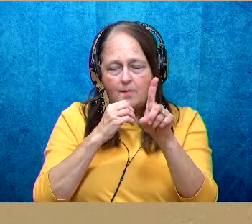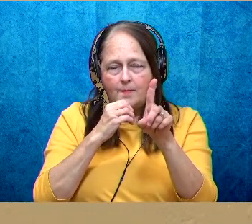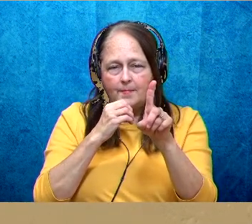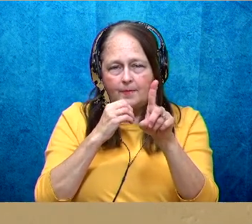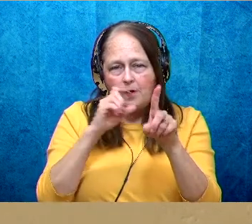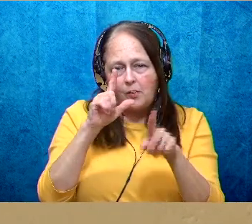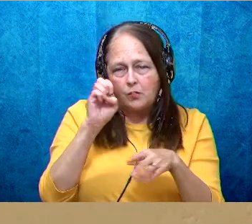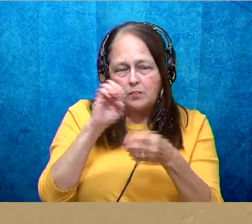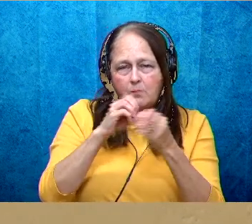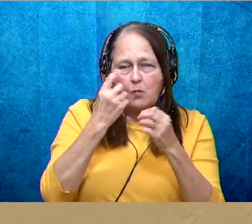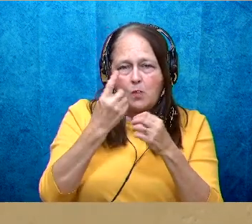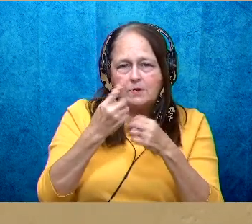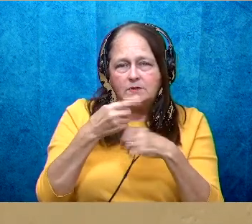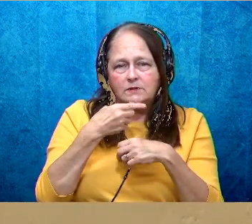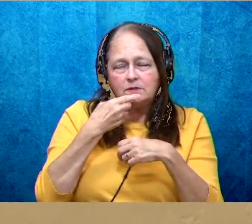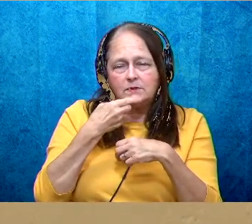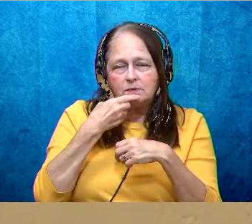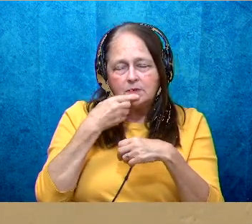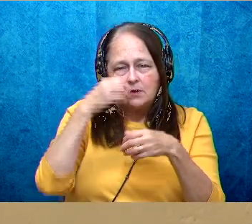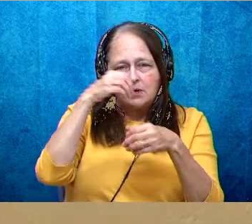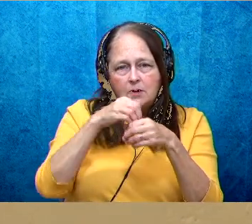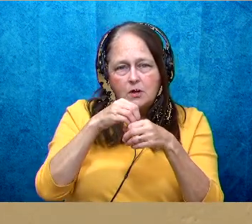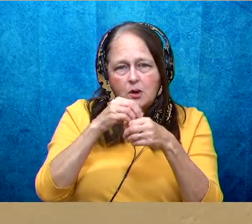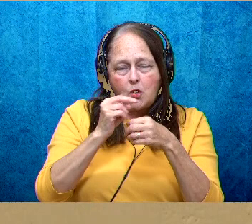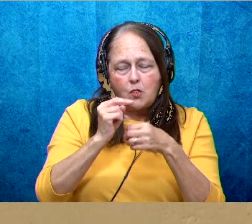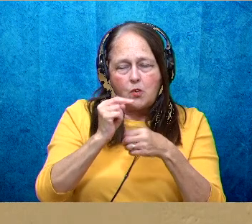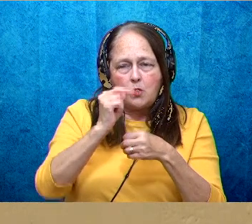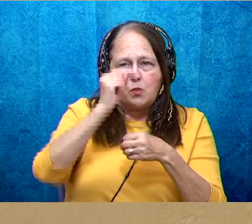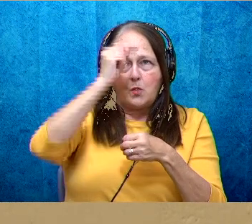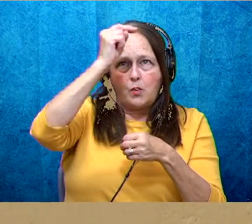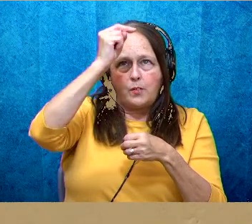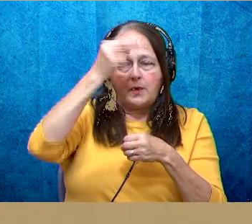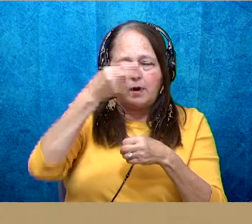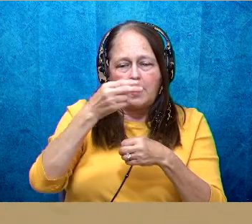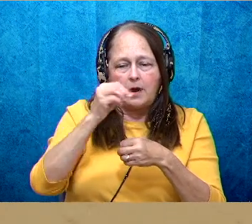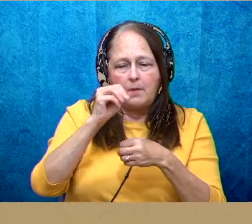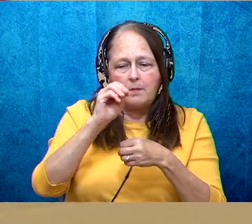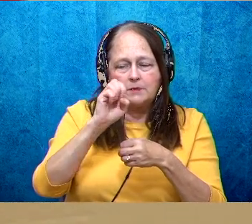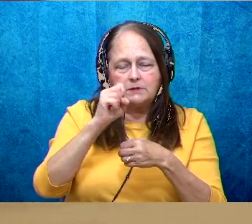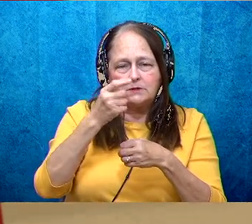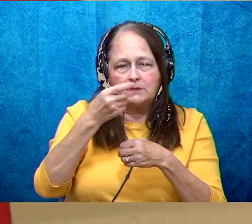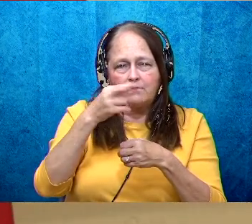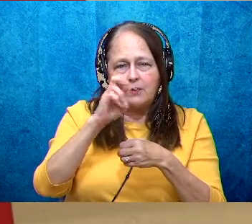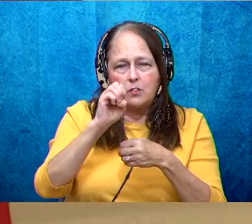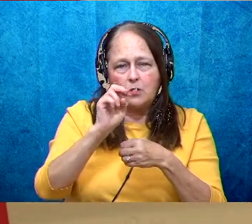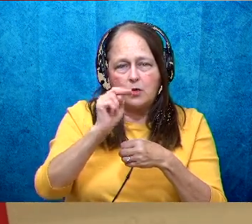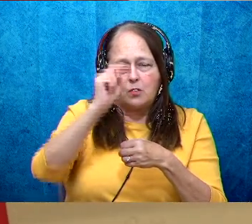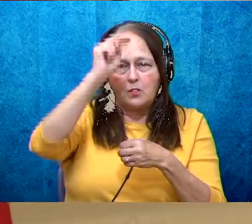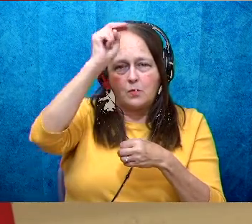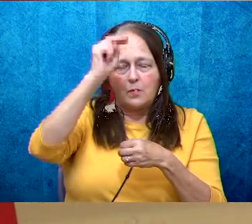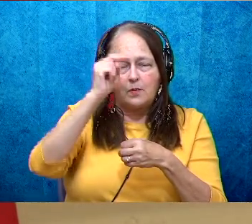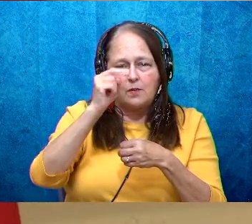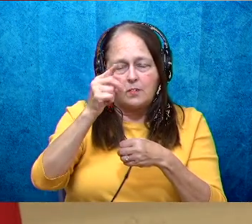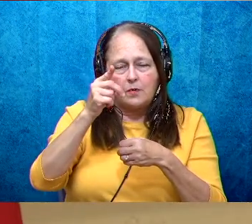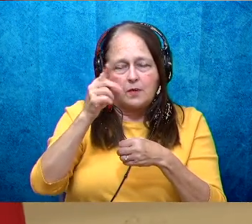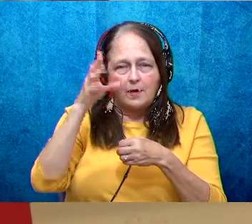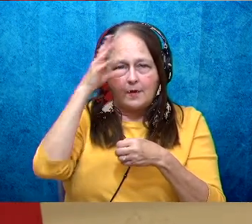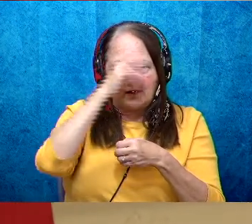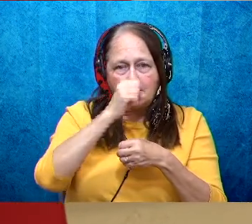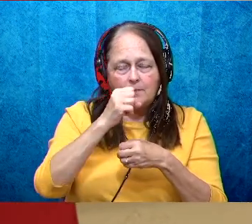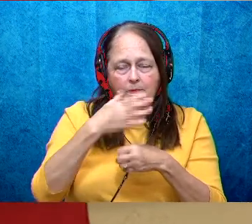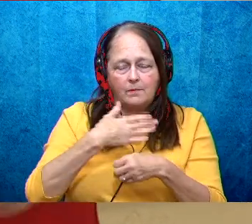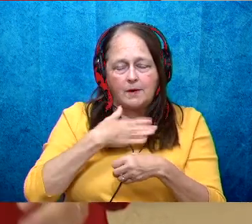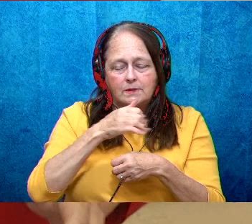Clue number 1 says it's in the northern hemisphere, okay? So, if you've already guessed my